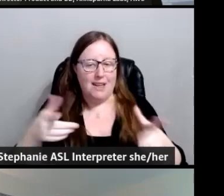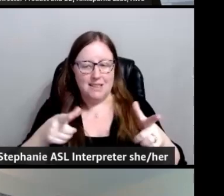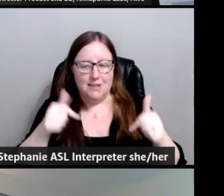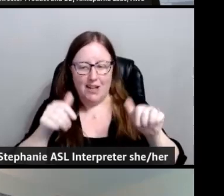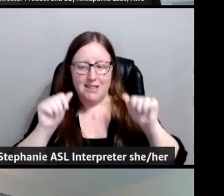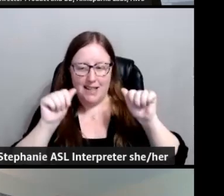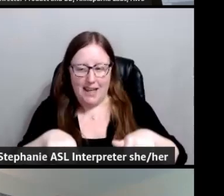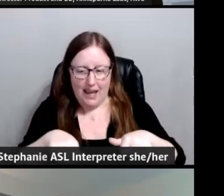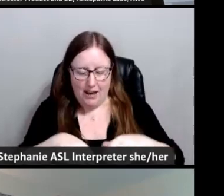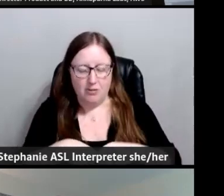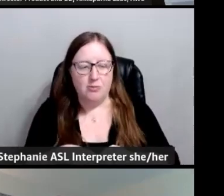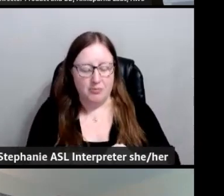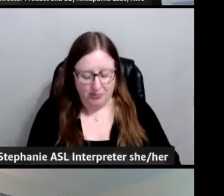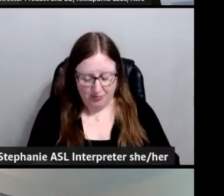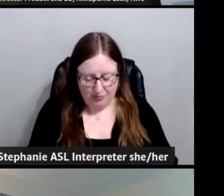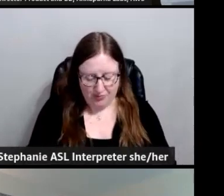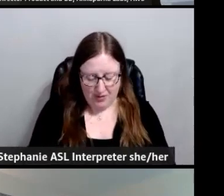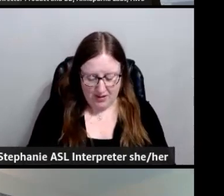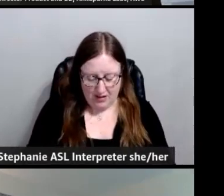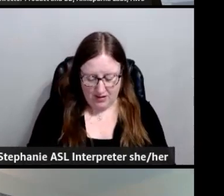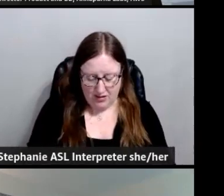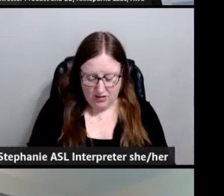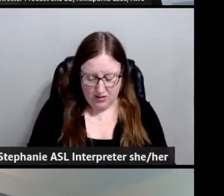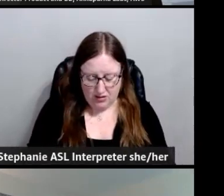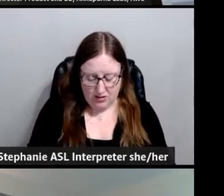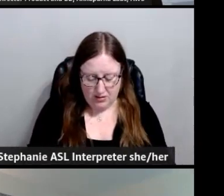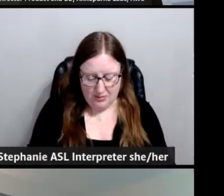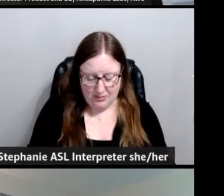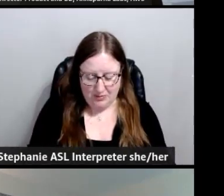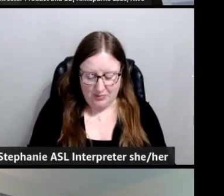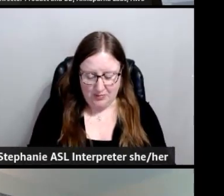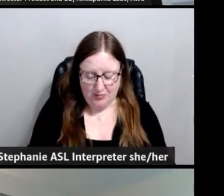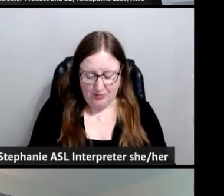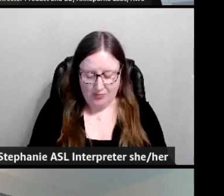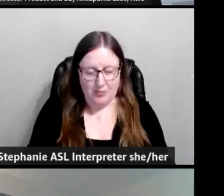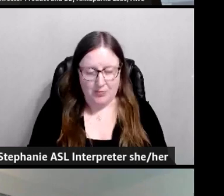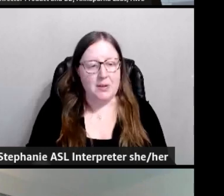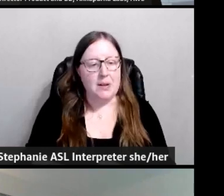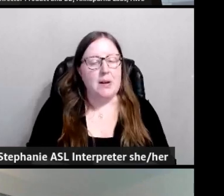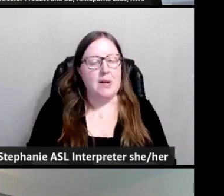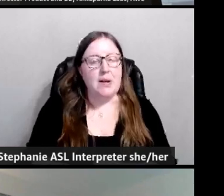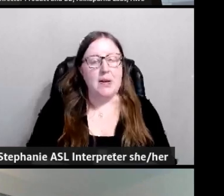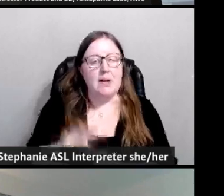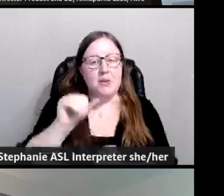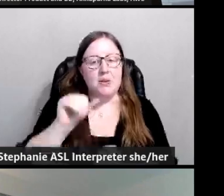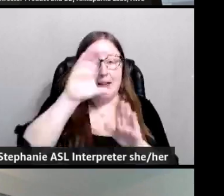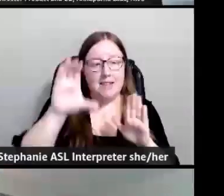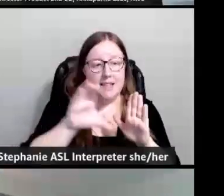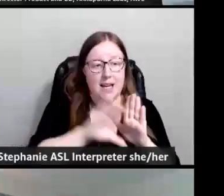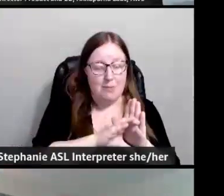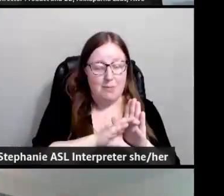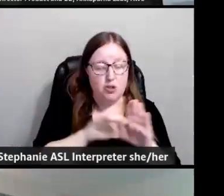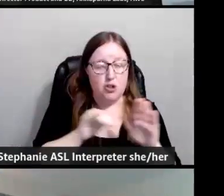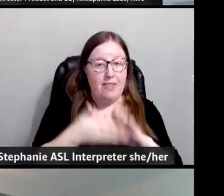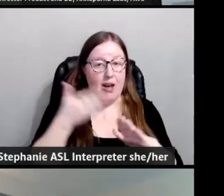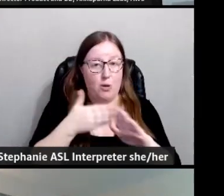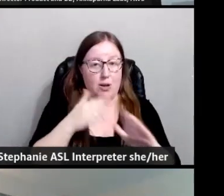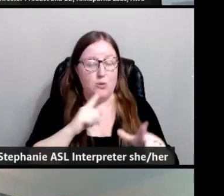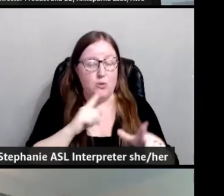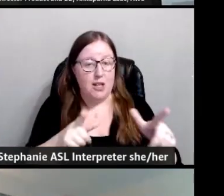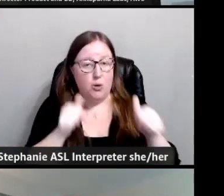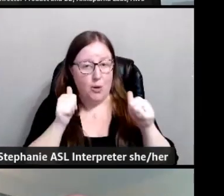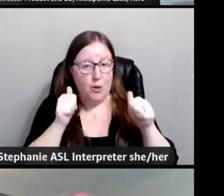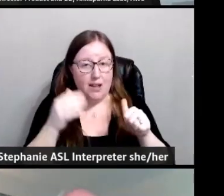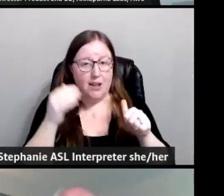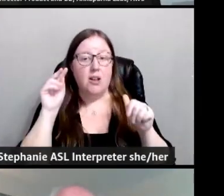as cost effectively as they can. So let's try another image, and it runs really quick. But if the viewers can